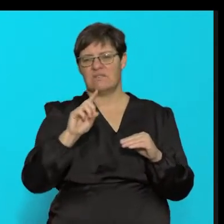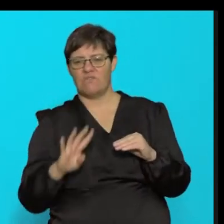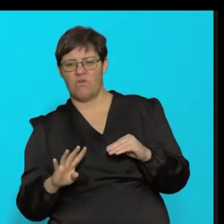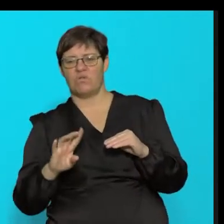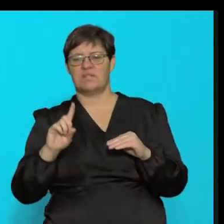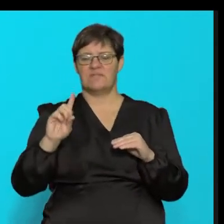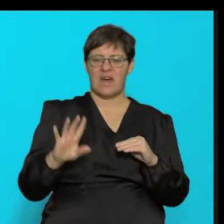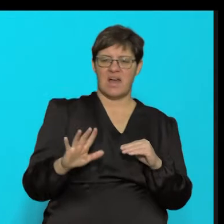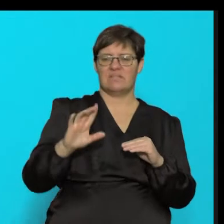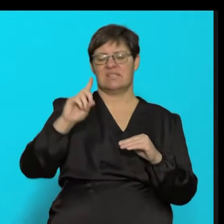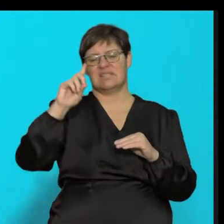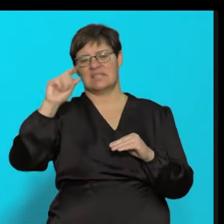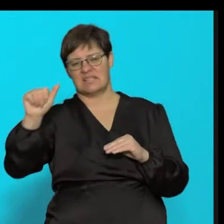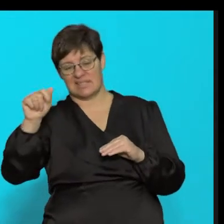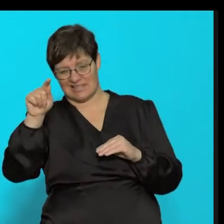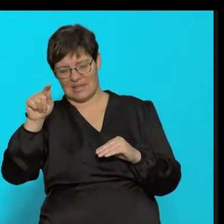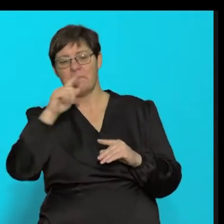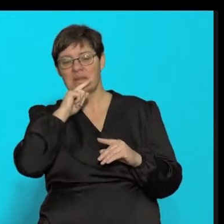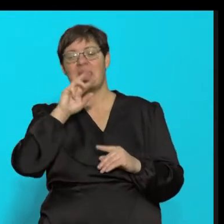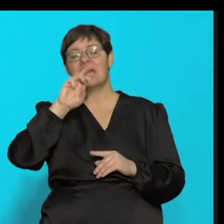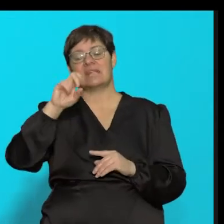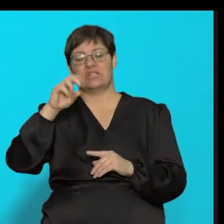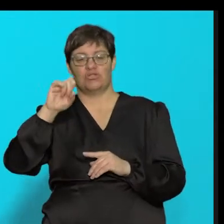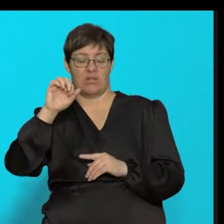d3, d4, d5, those are the residual.